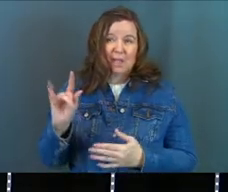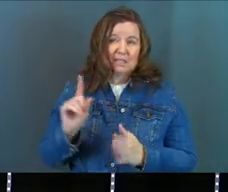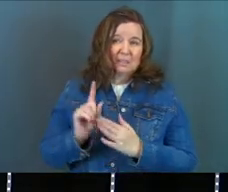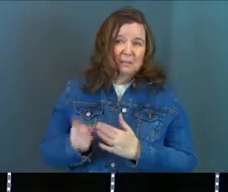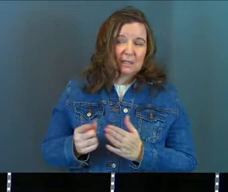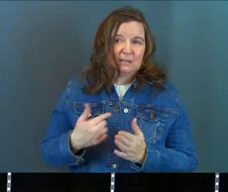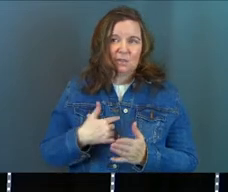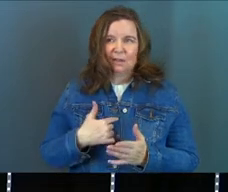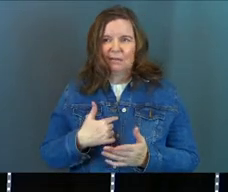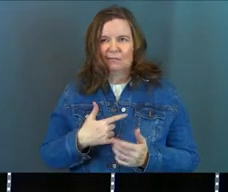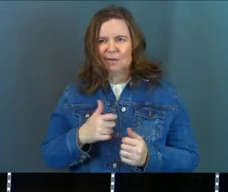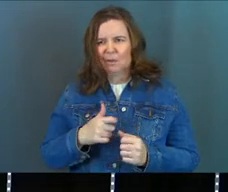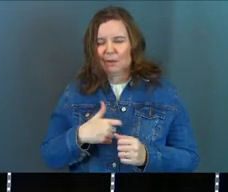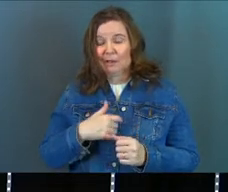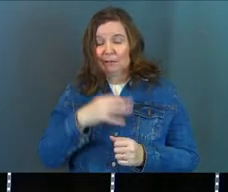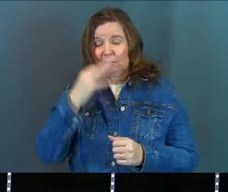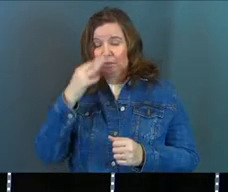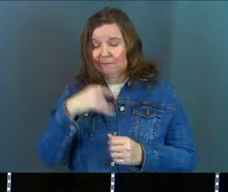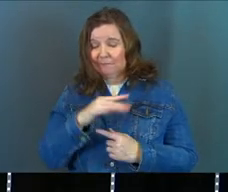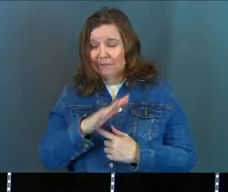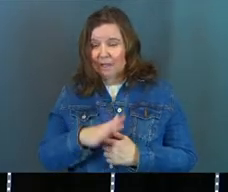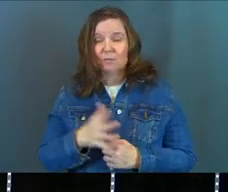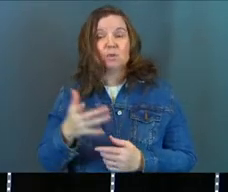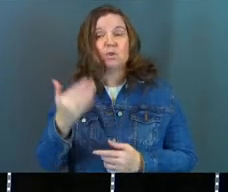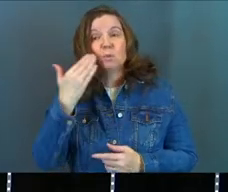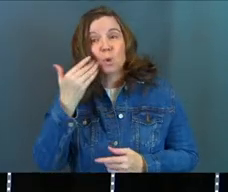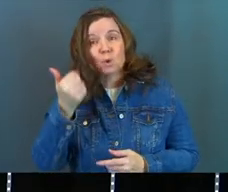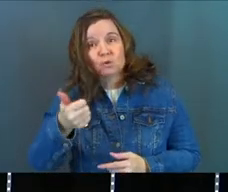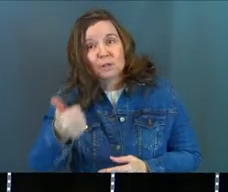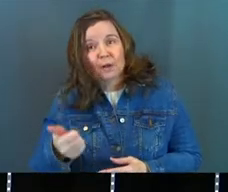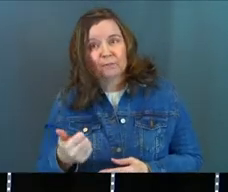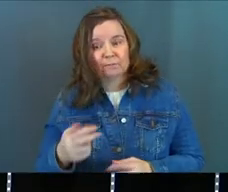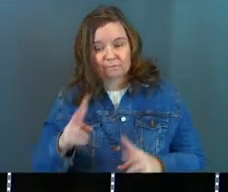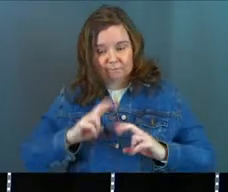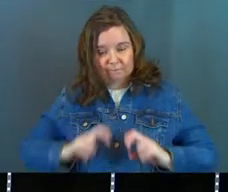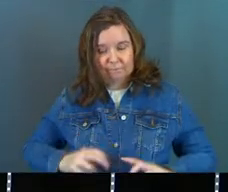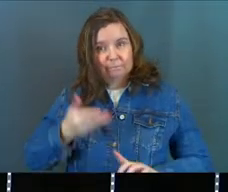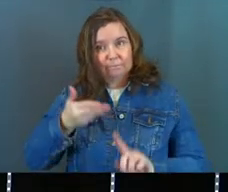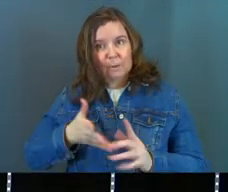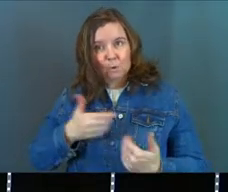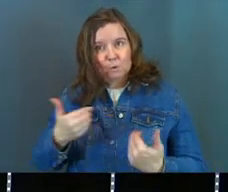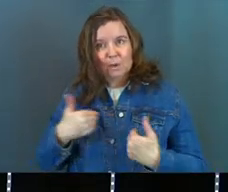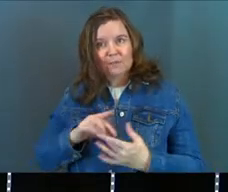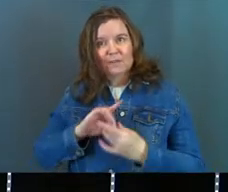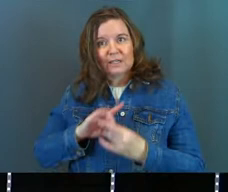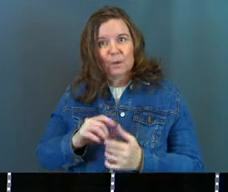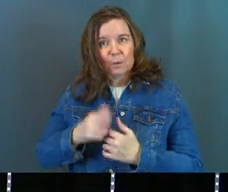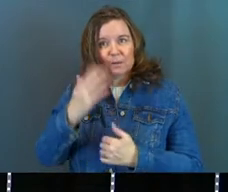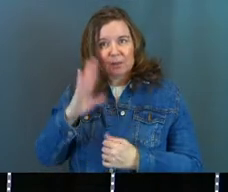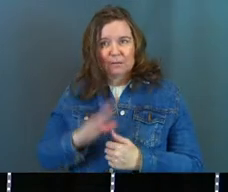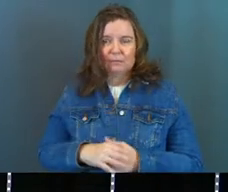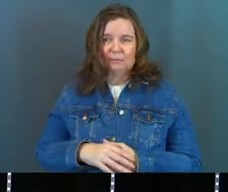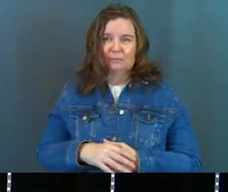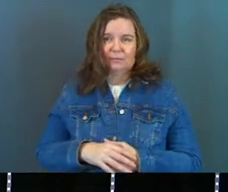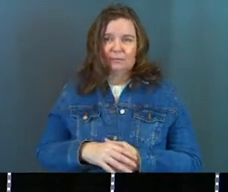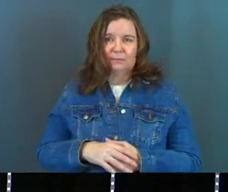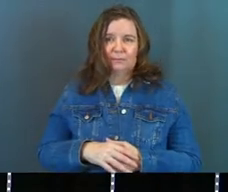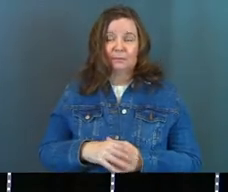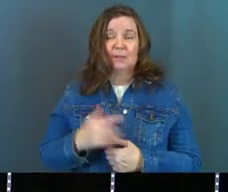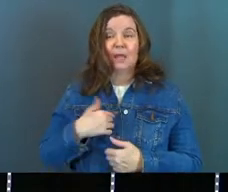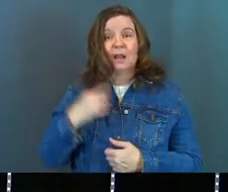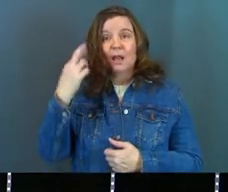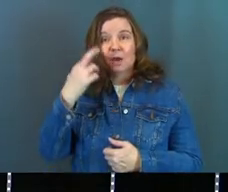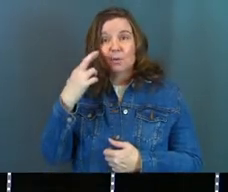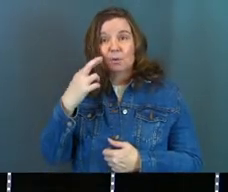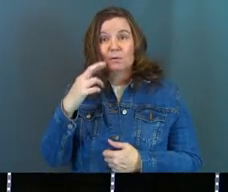18 minutes, you're like, oh, I could barely last five. You know you. I want you to have a connection with God. And